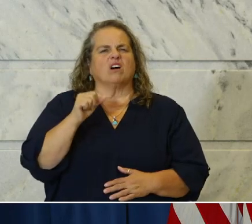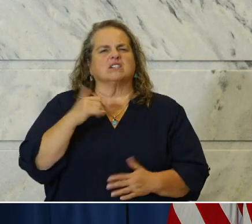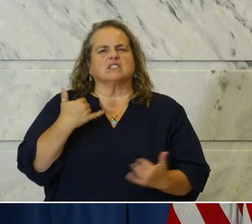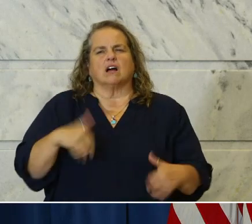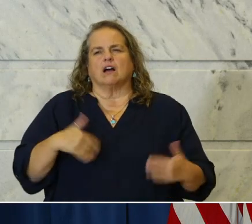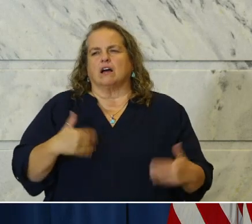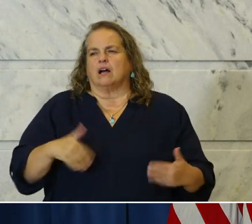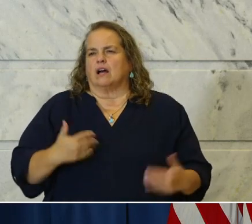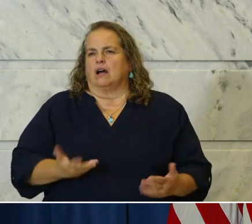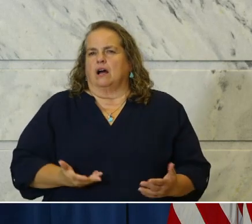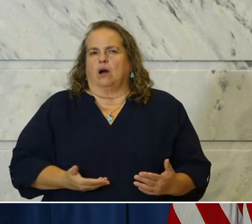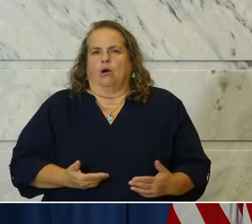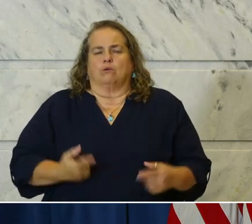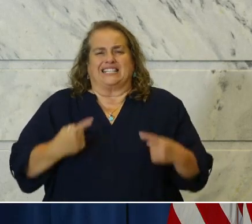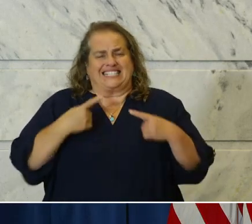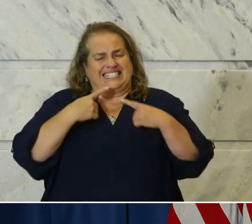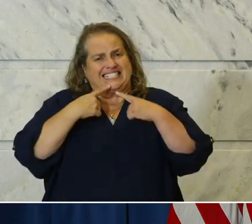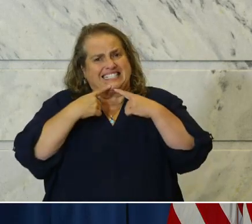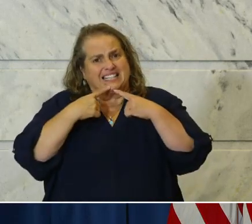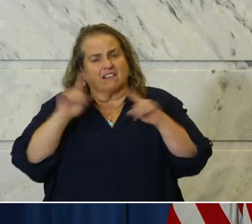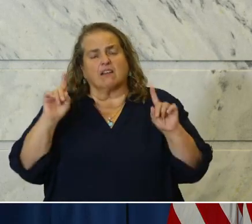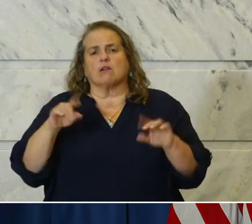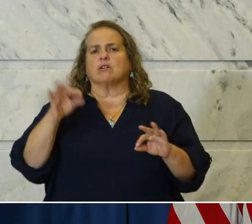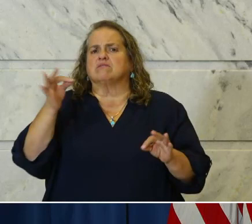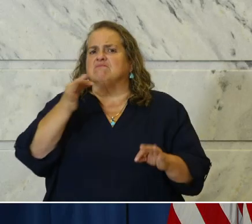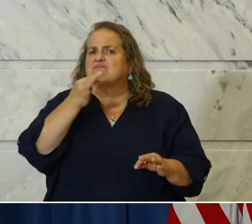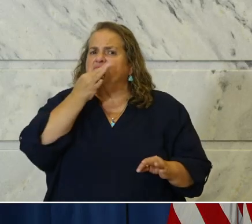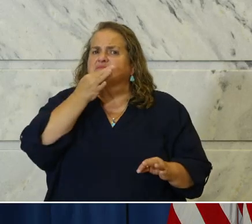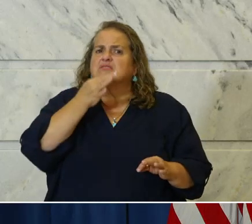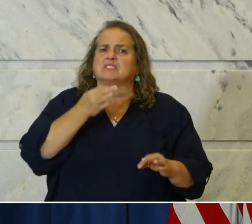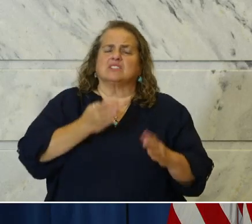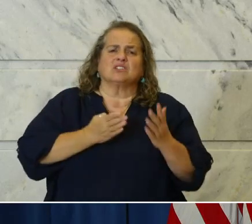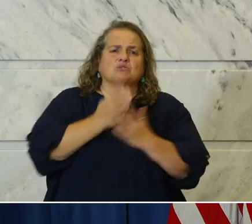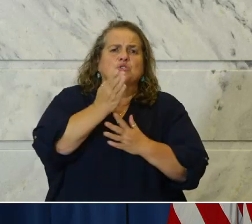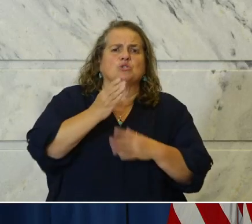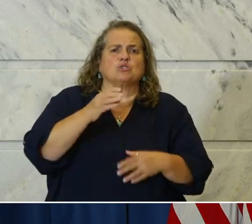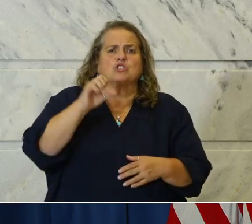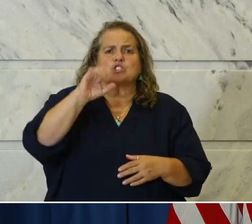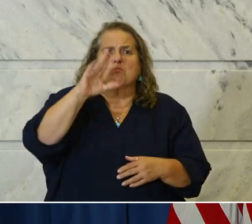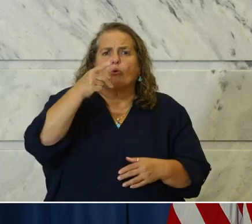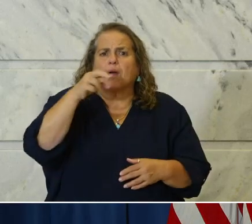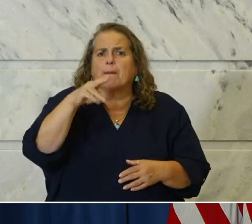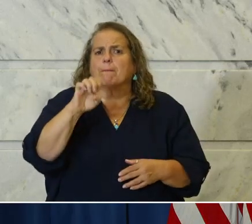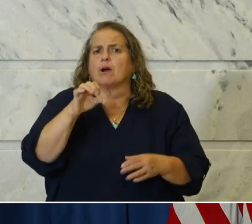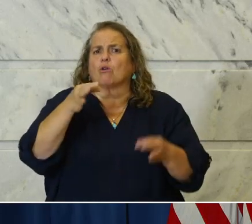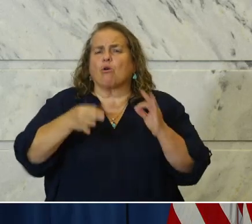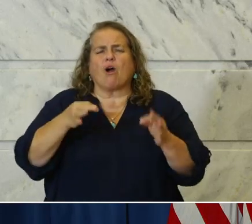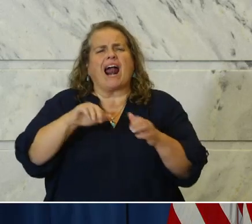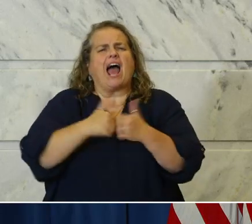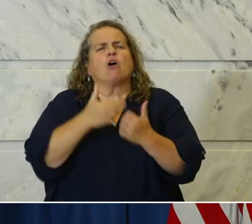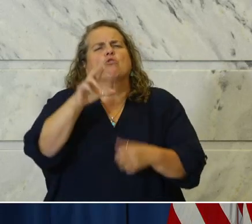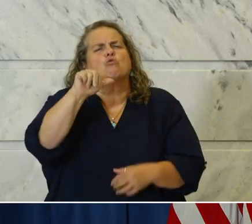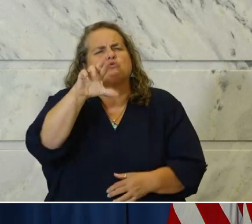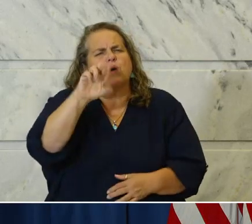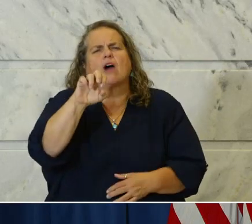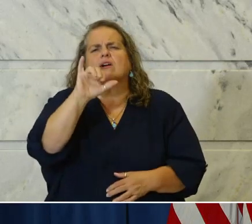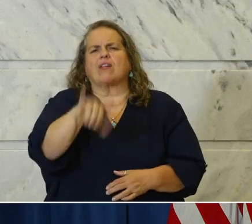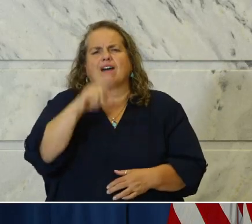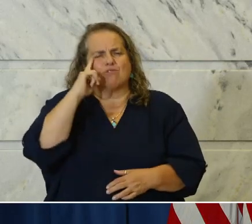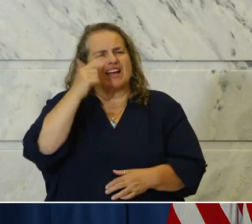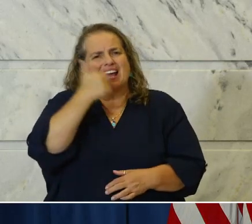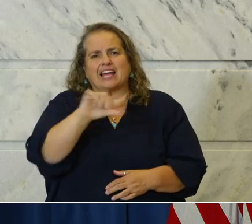in not just her accomplishment. I mean, you got to the U.S. Supreme Court. How rare is that for anyone who has ever